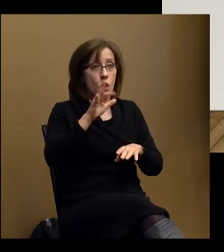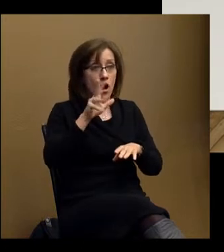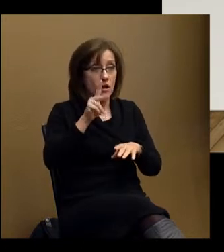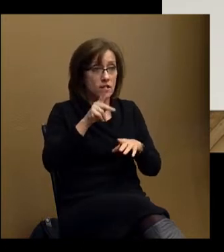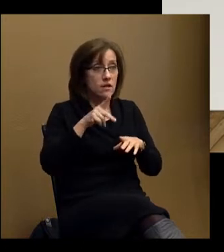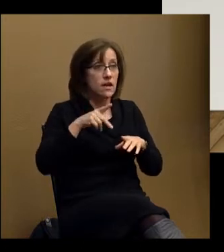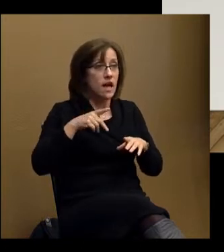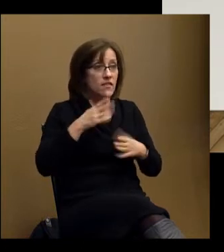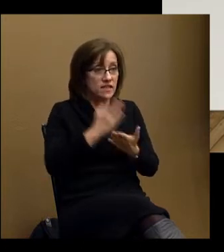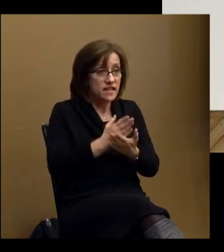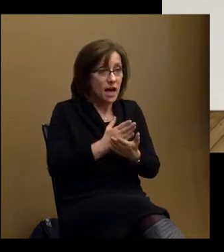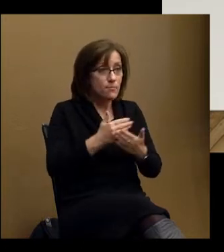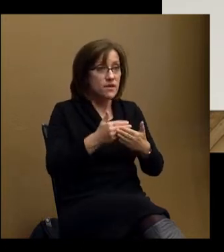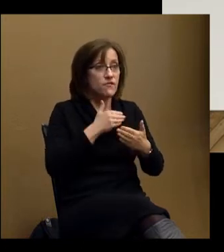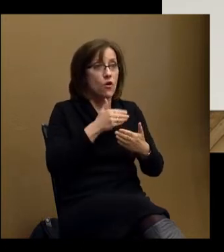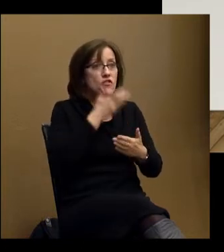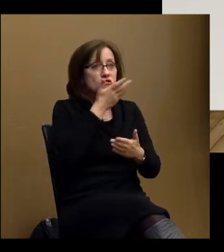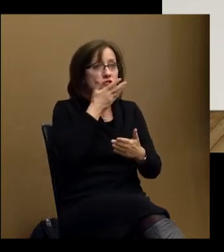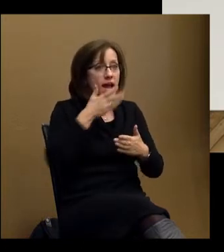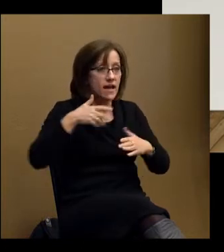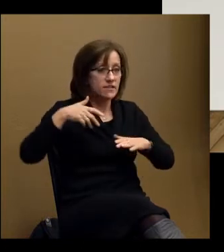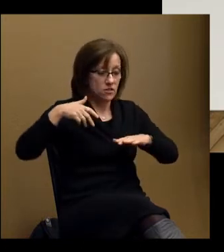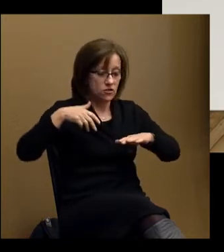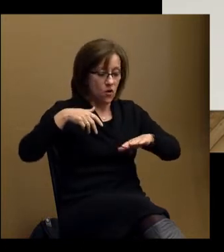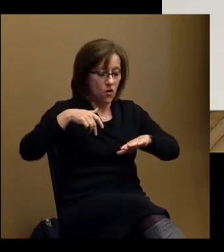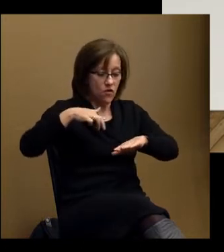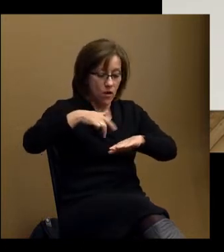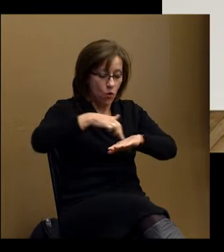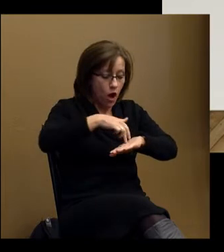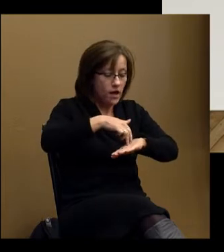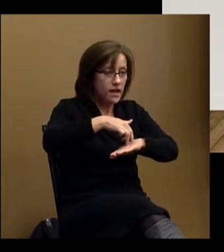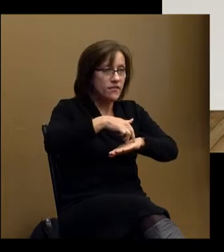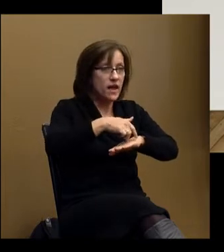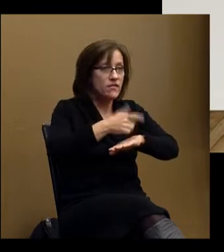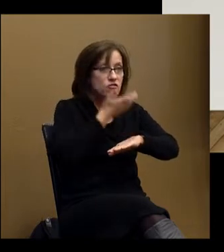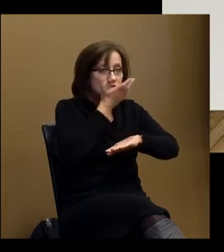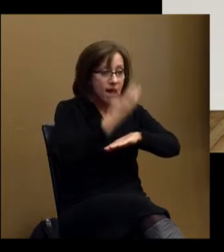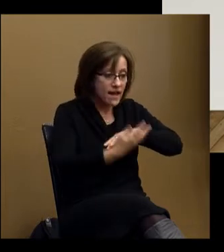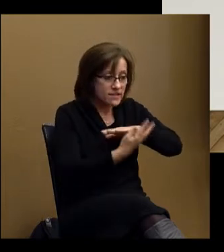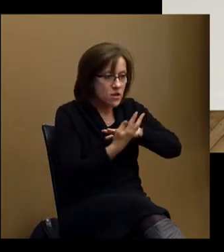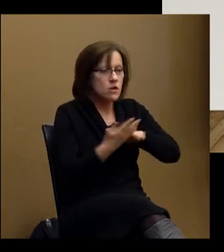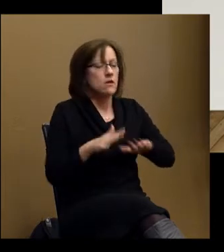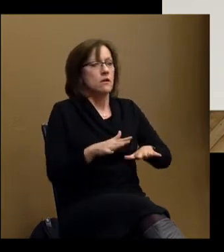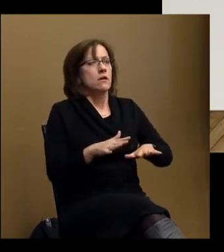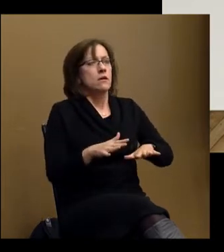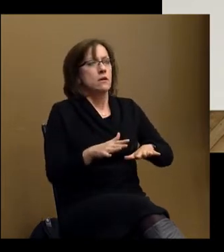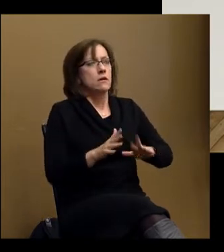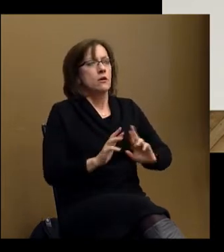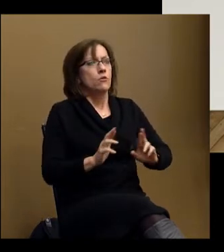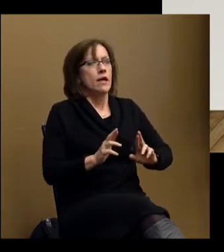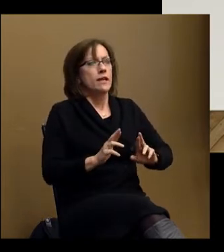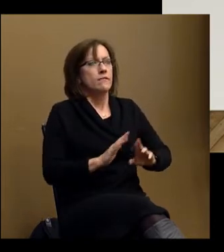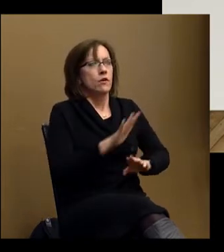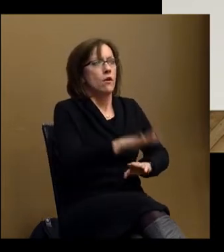they almost had to prepare themselves for the different type of surface they were walking on. Okay? Dislikes